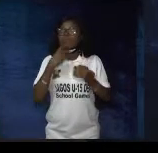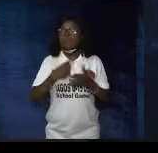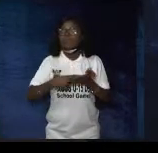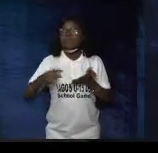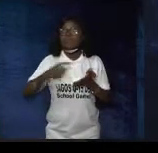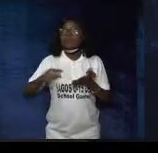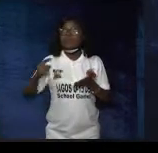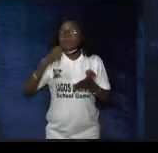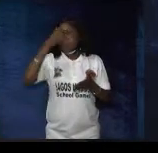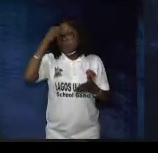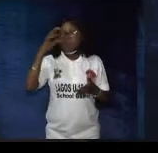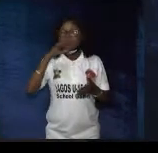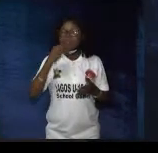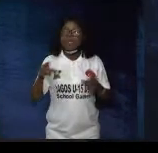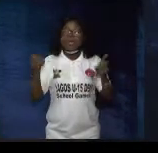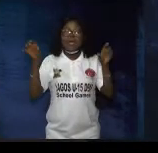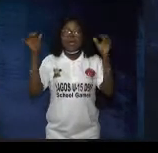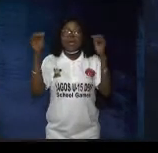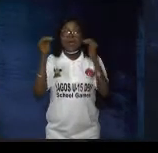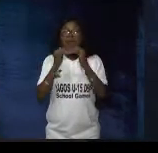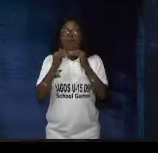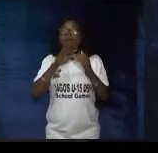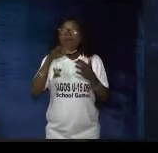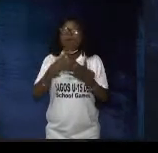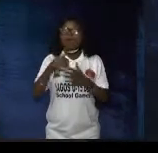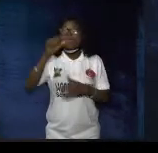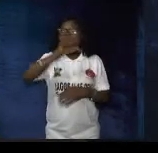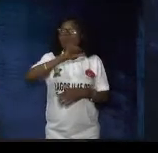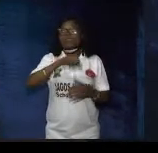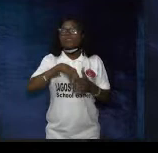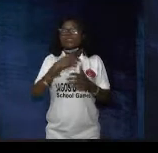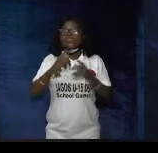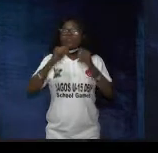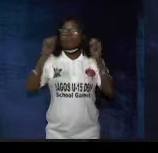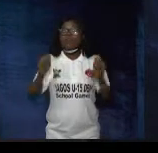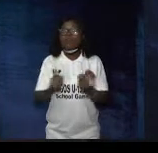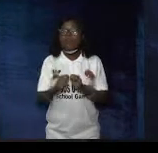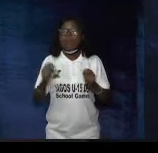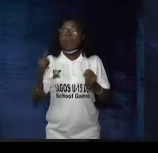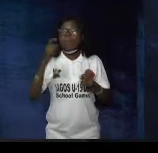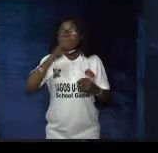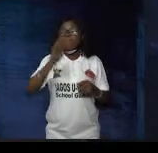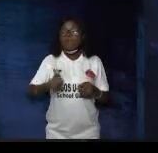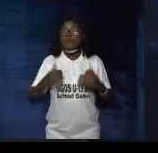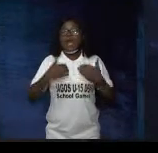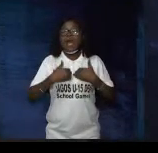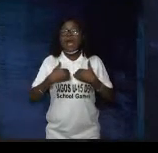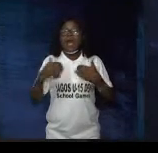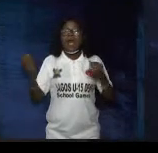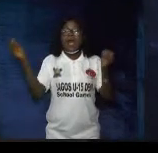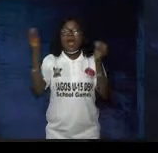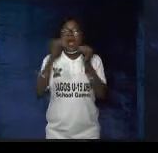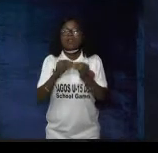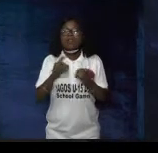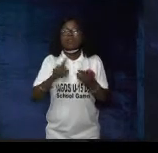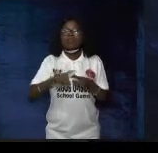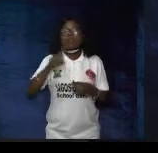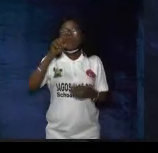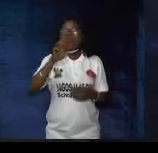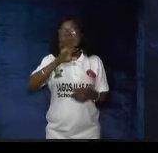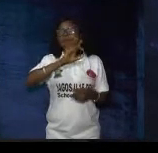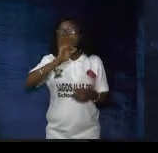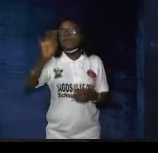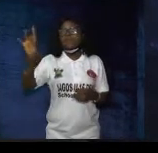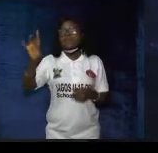And if I give it double markings, it has to be double markings all through, because they are equal. And because all the angles in a triangle must add up